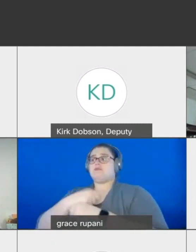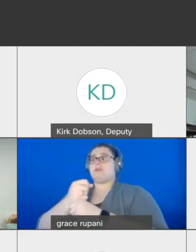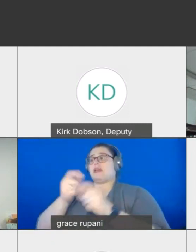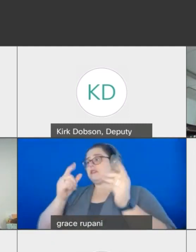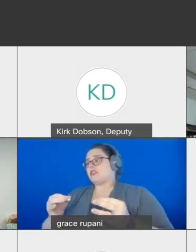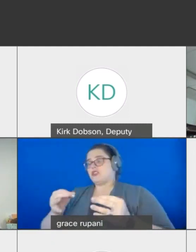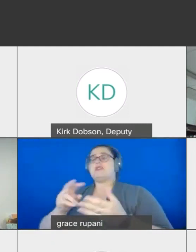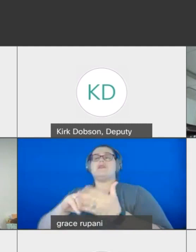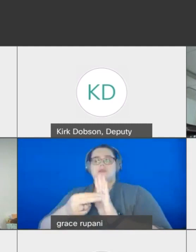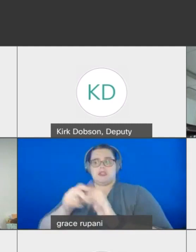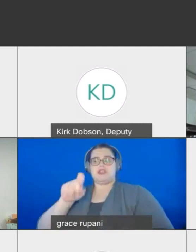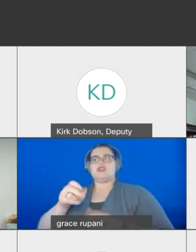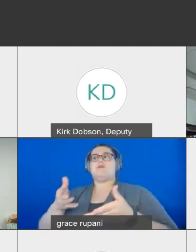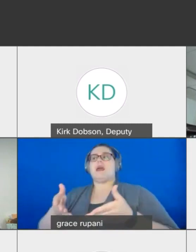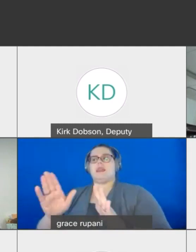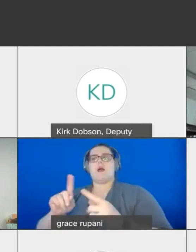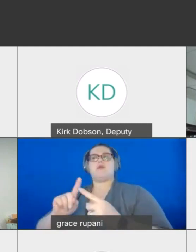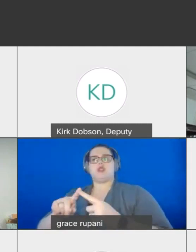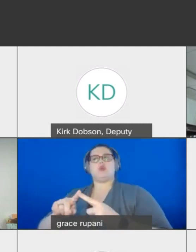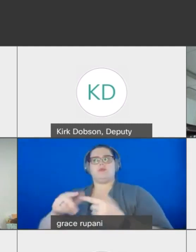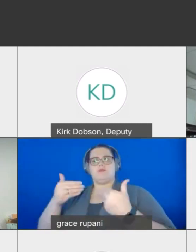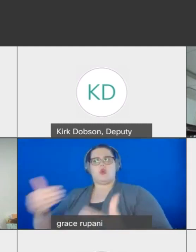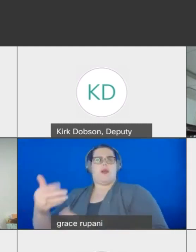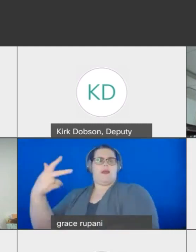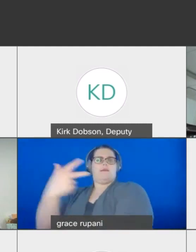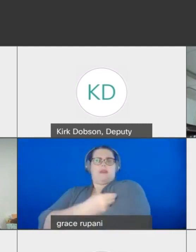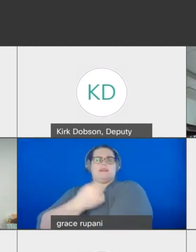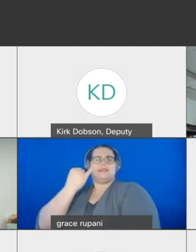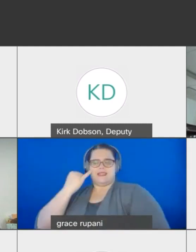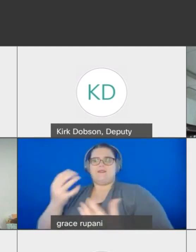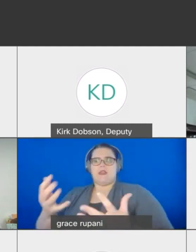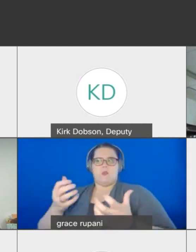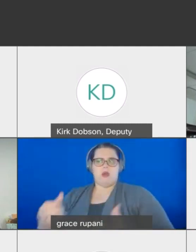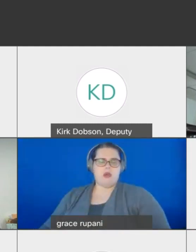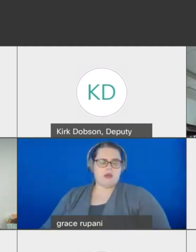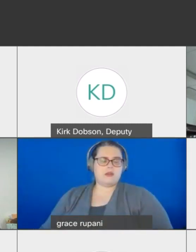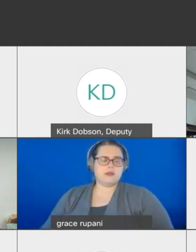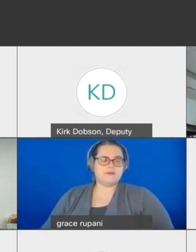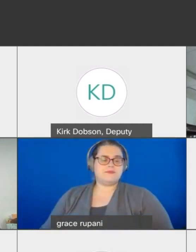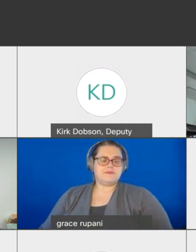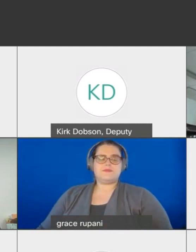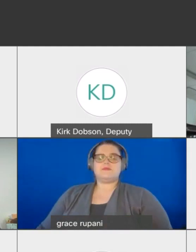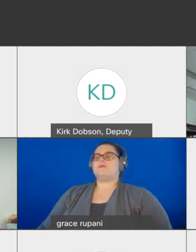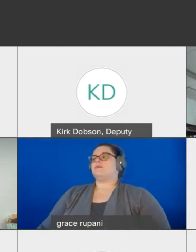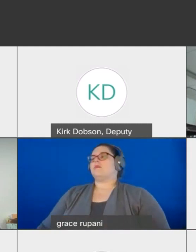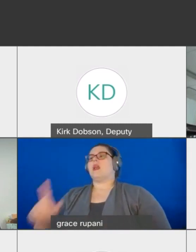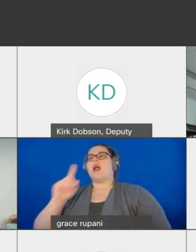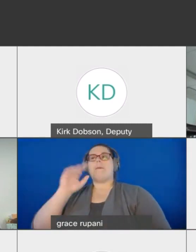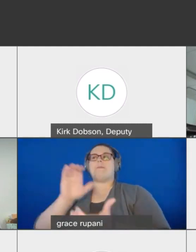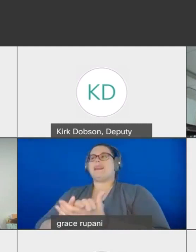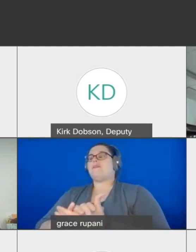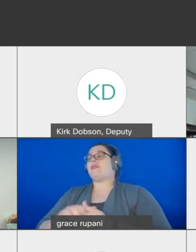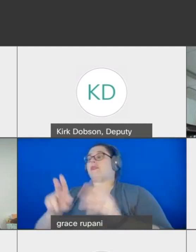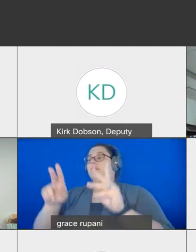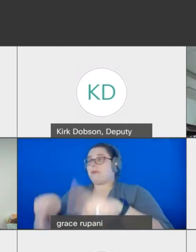to accept the vaccine. I believe that if the person or anyone who's advocating on behalf of the